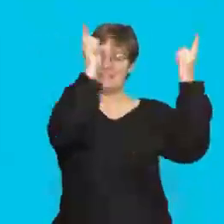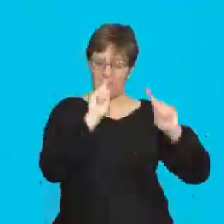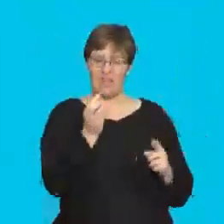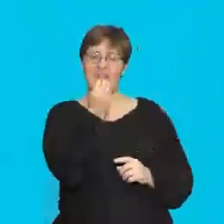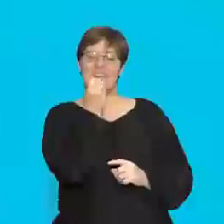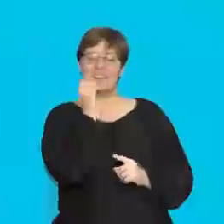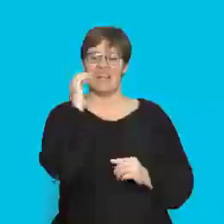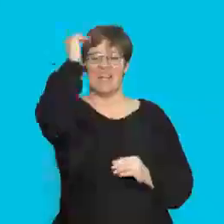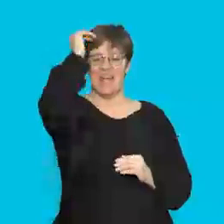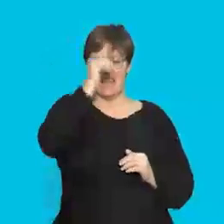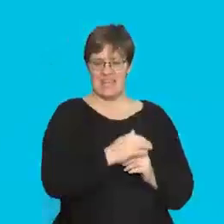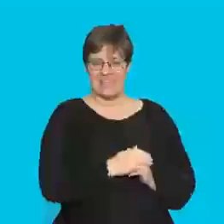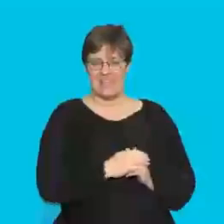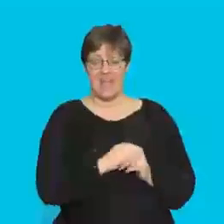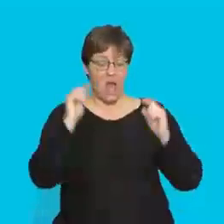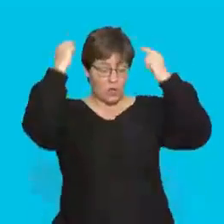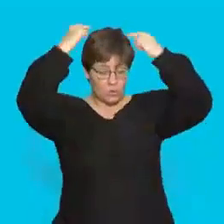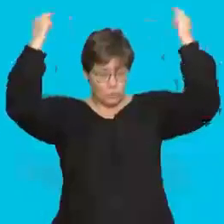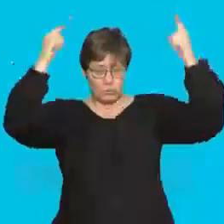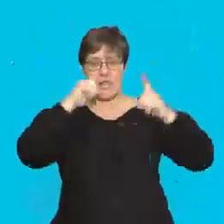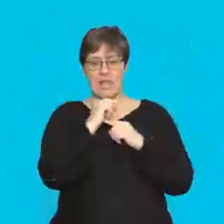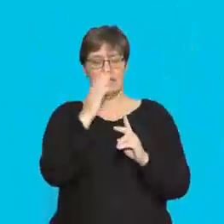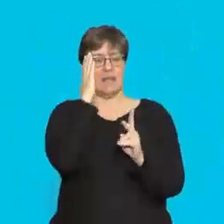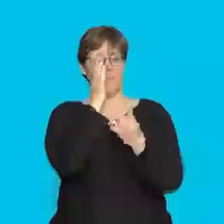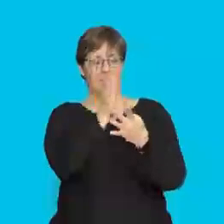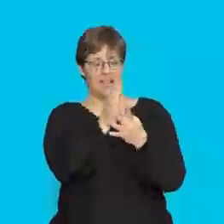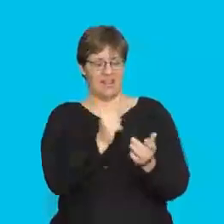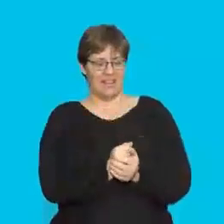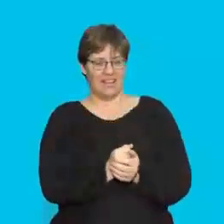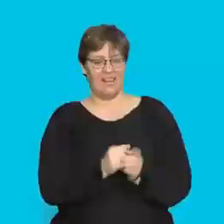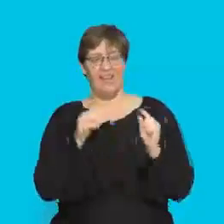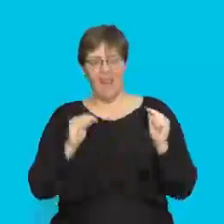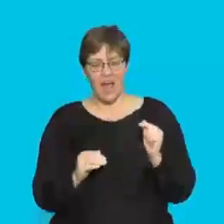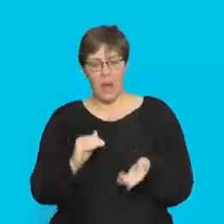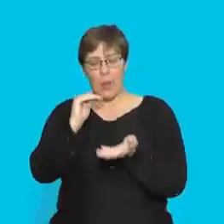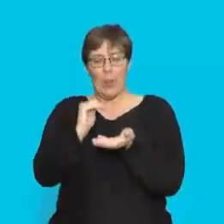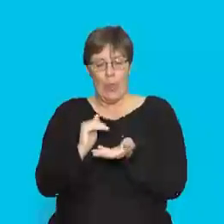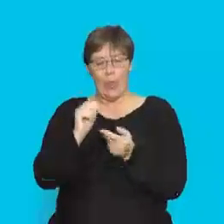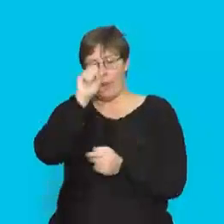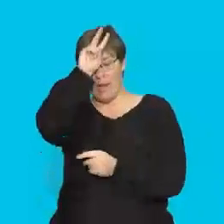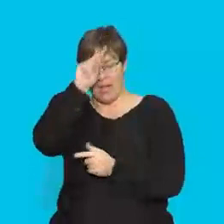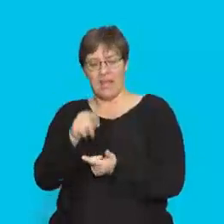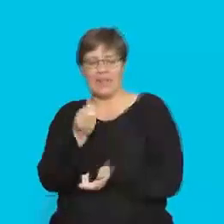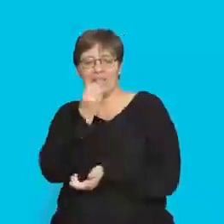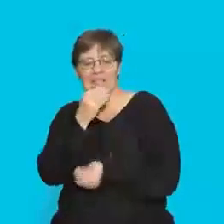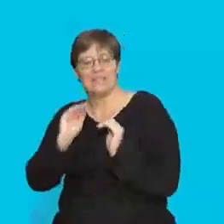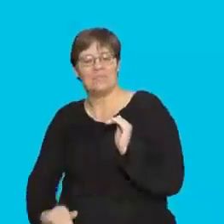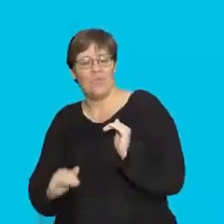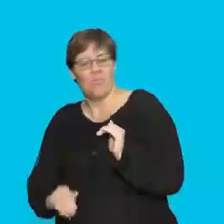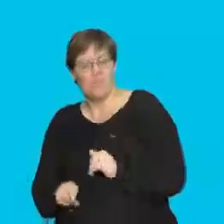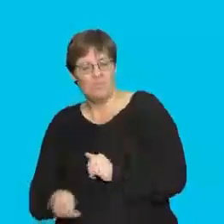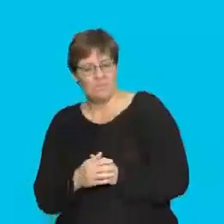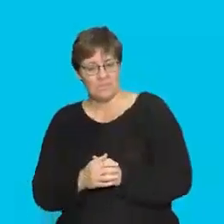undergo specialization. And here we can see clearly that they're eating at